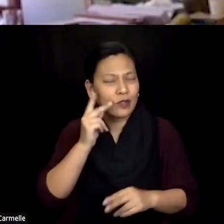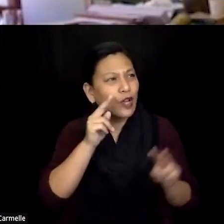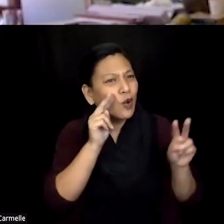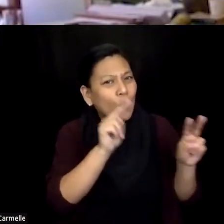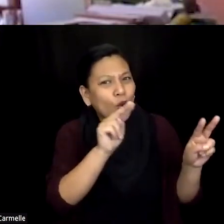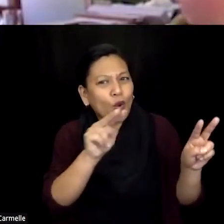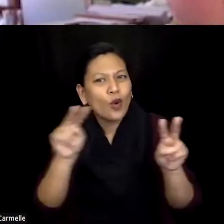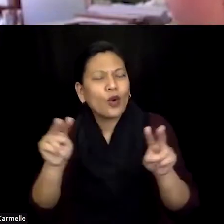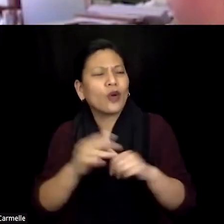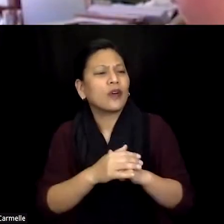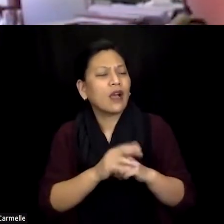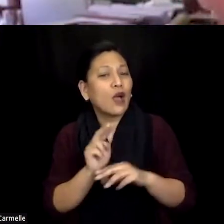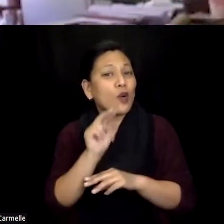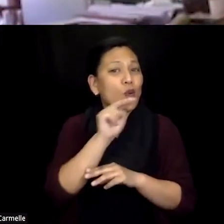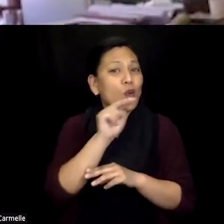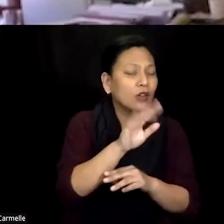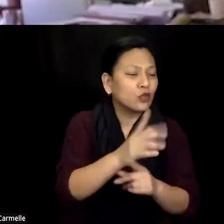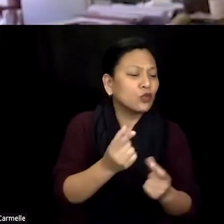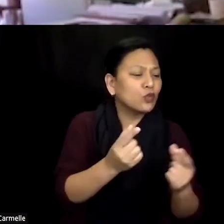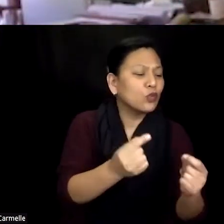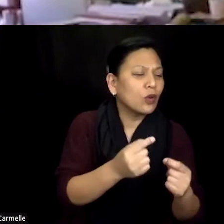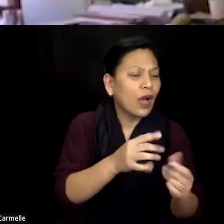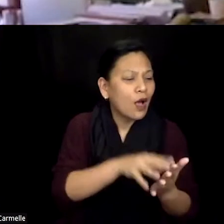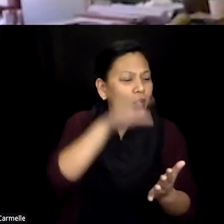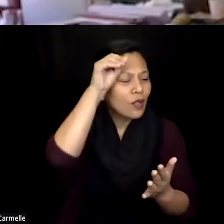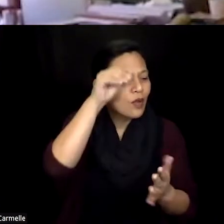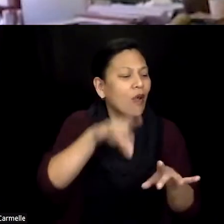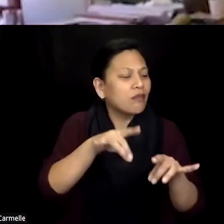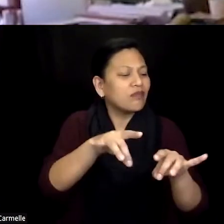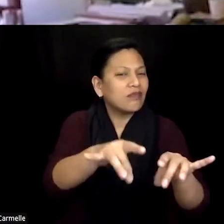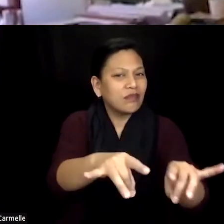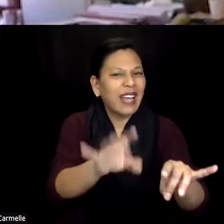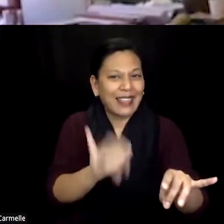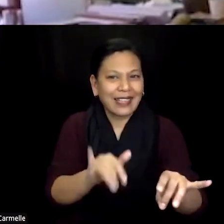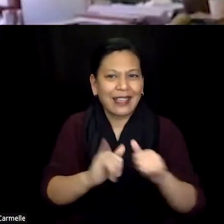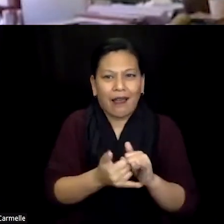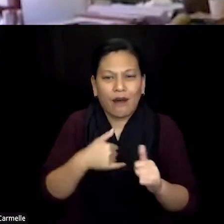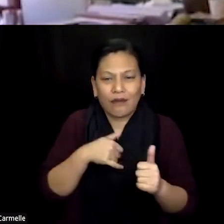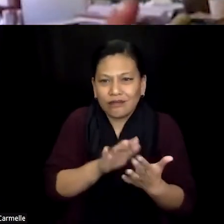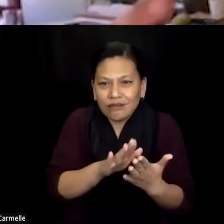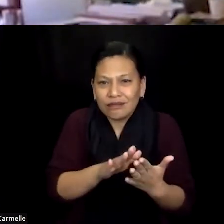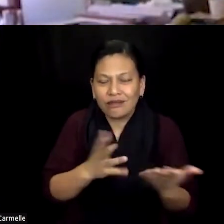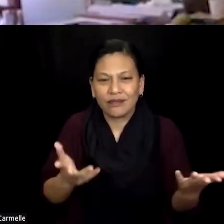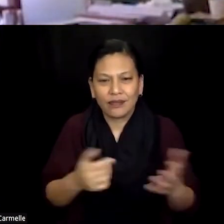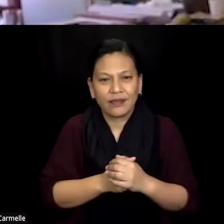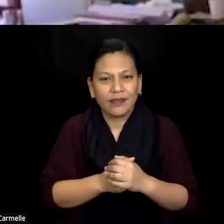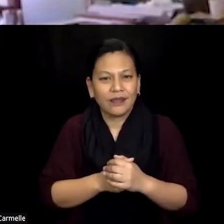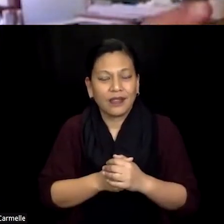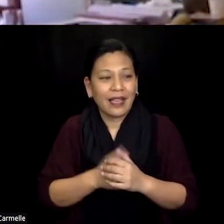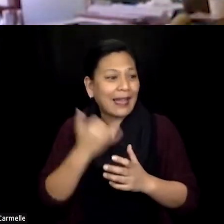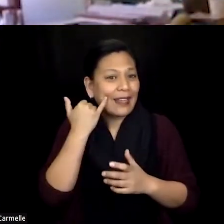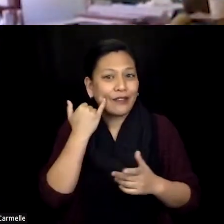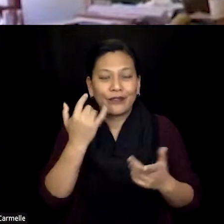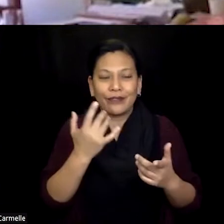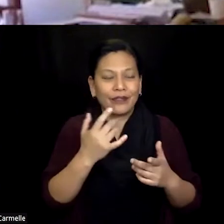and leaning over someone else's shoulder while they were editing something. And I go, oh, I didn't know you could do that. And just the proximity issues of